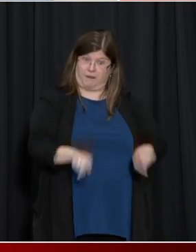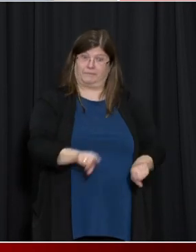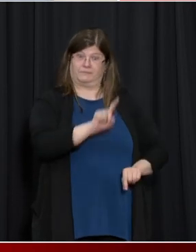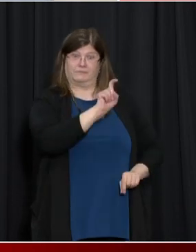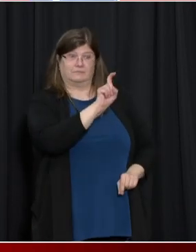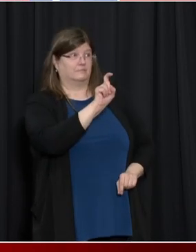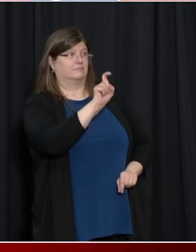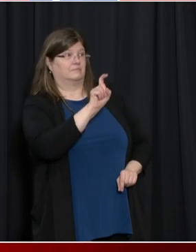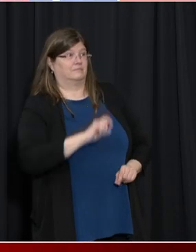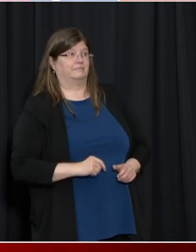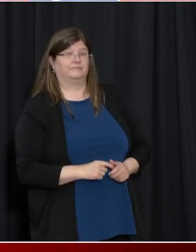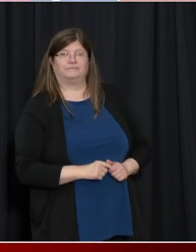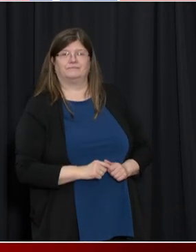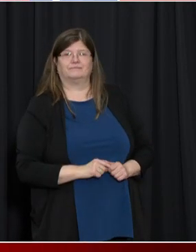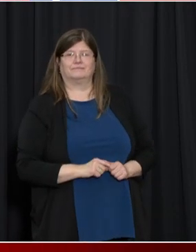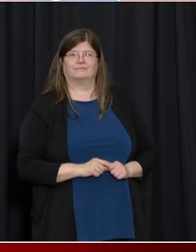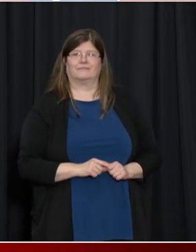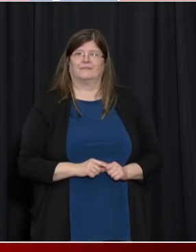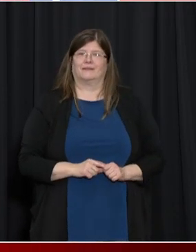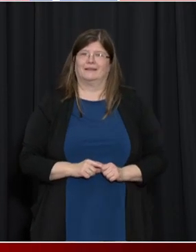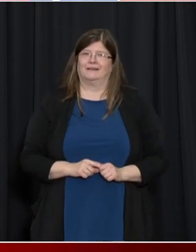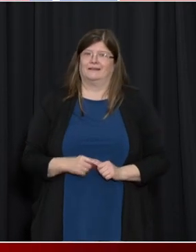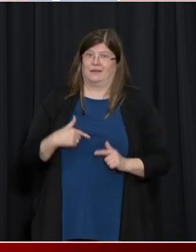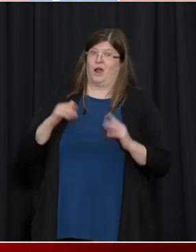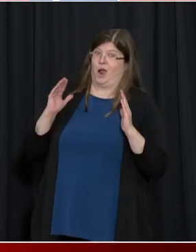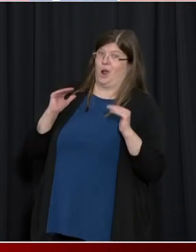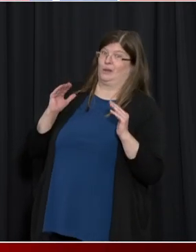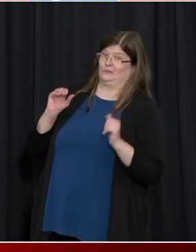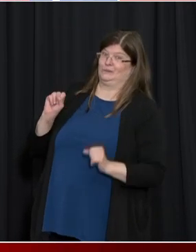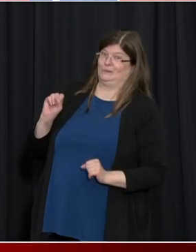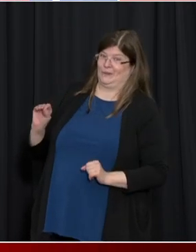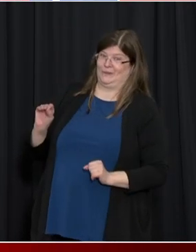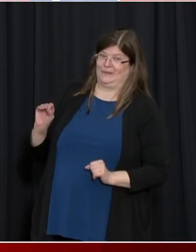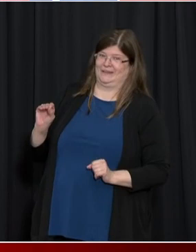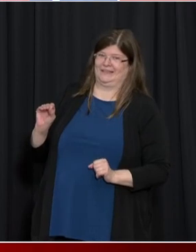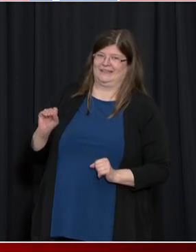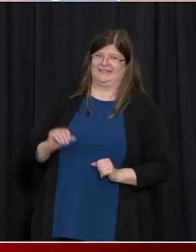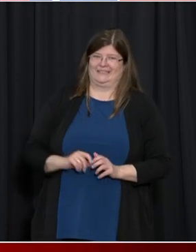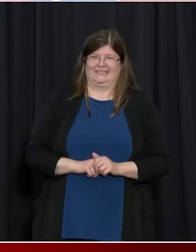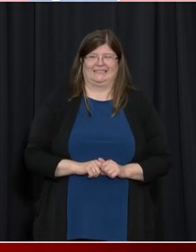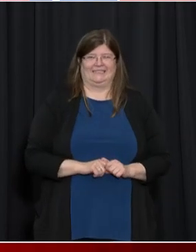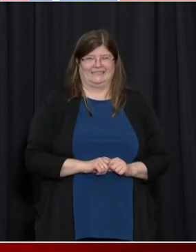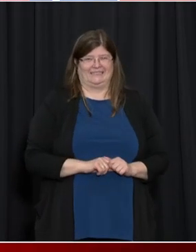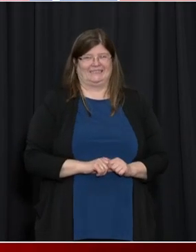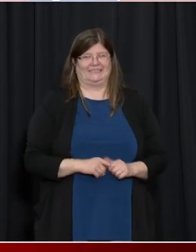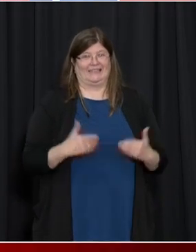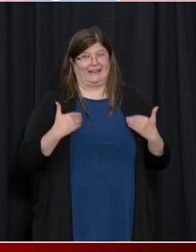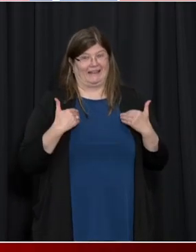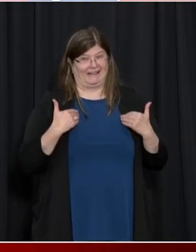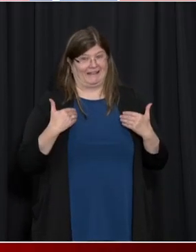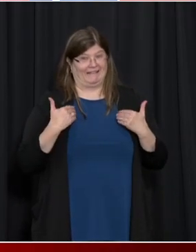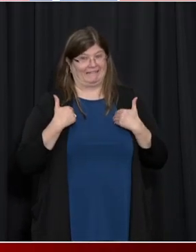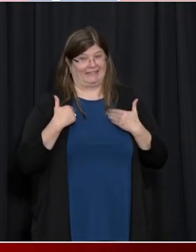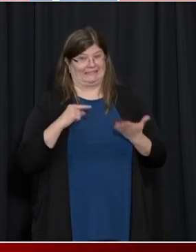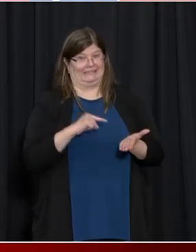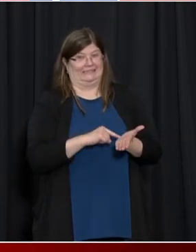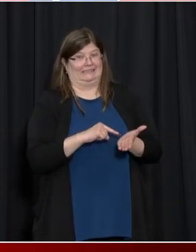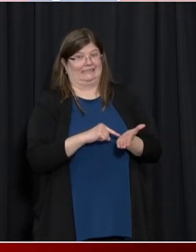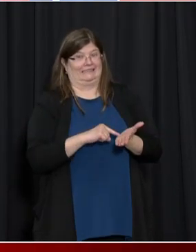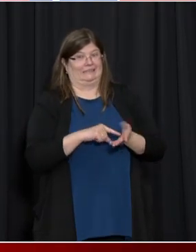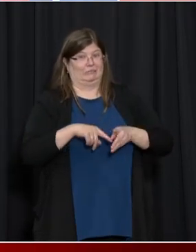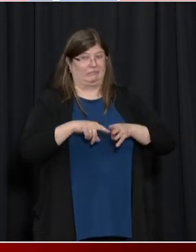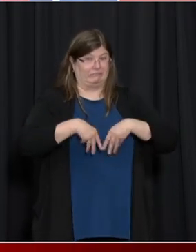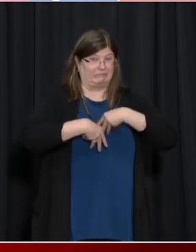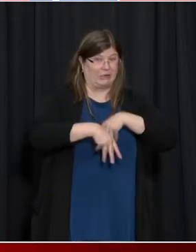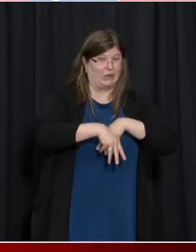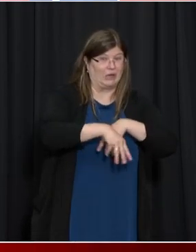I hope so, but I think you know that there is some guidance here about parades. Let me turn to it